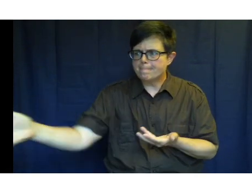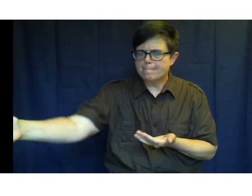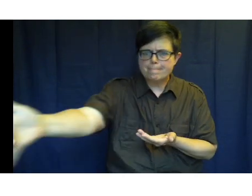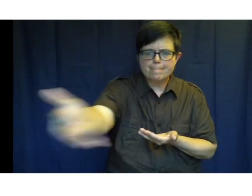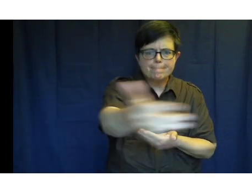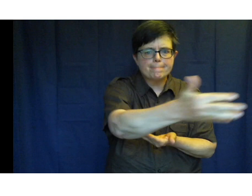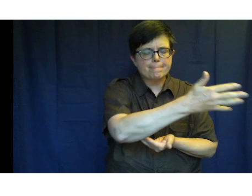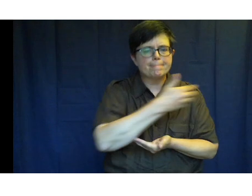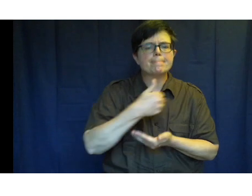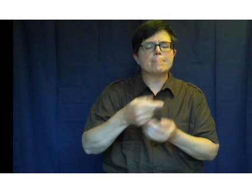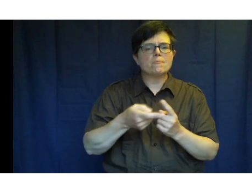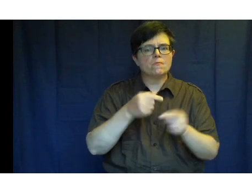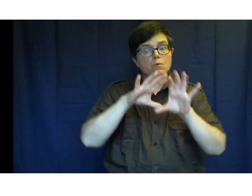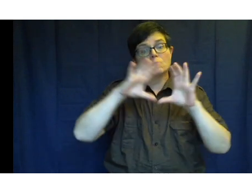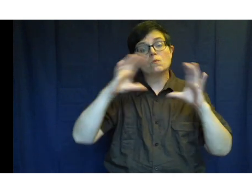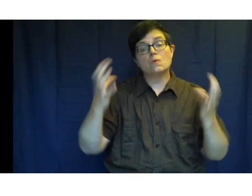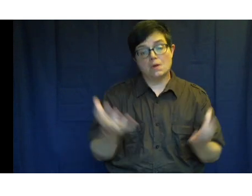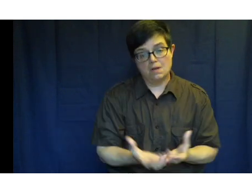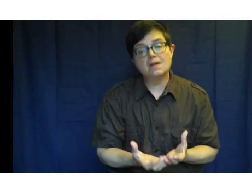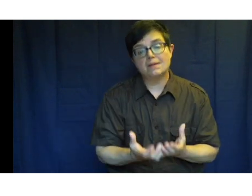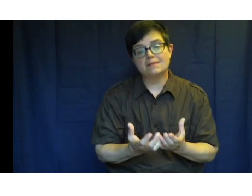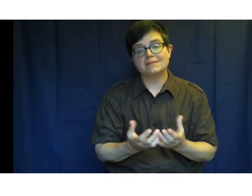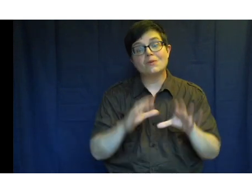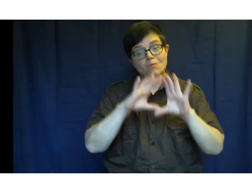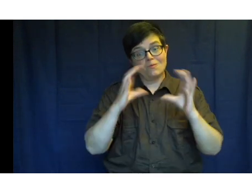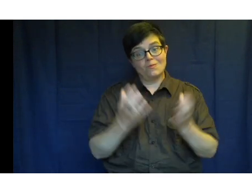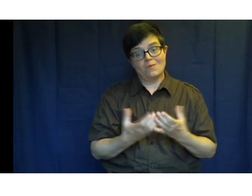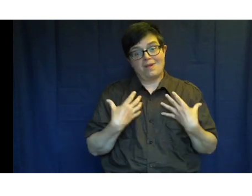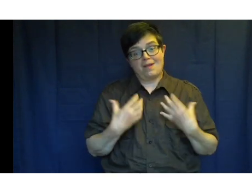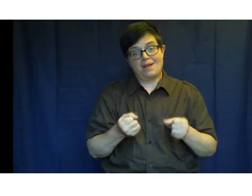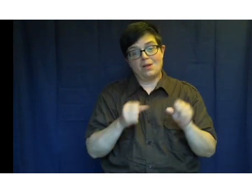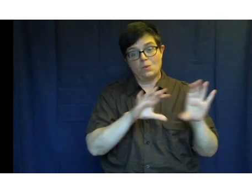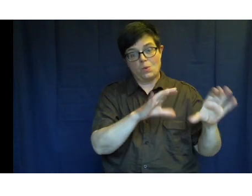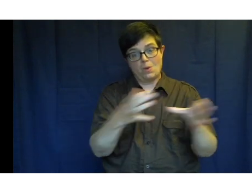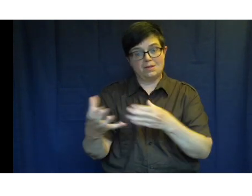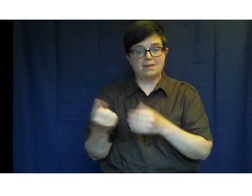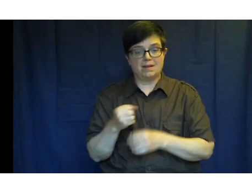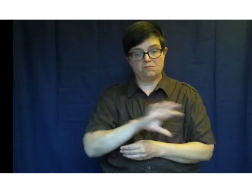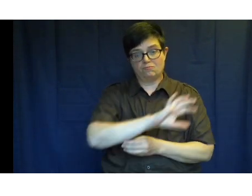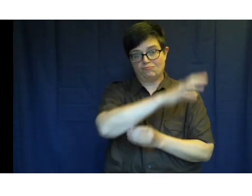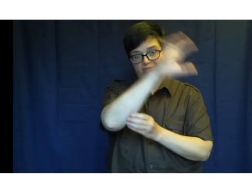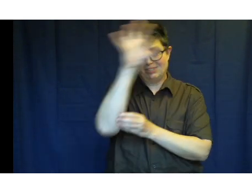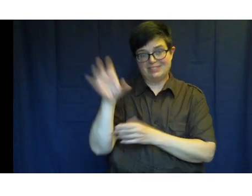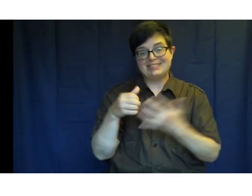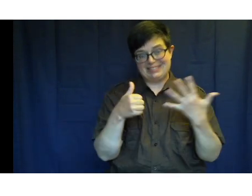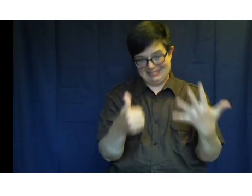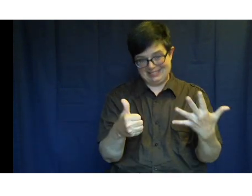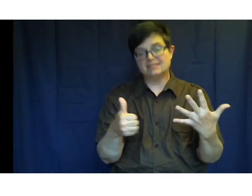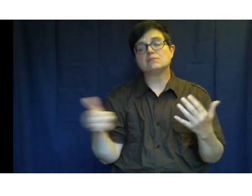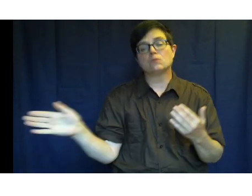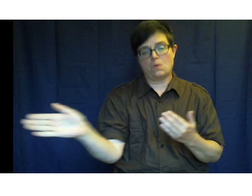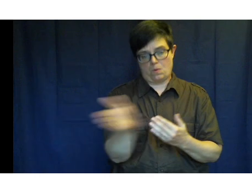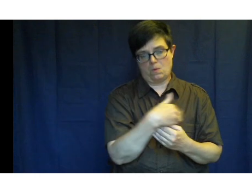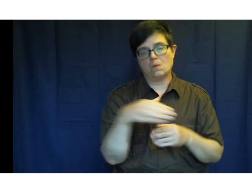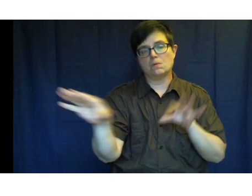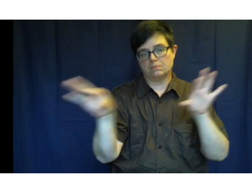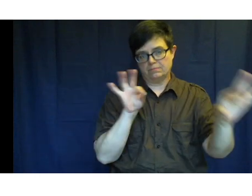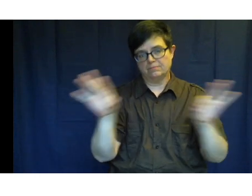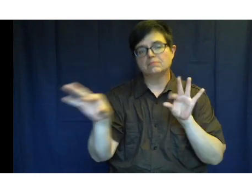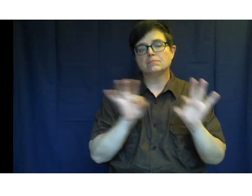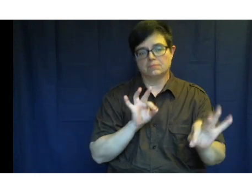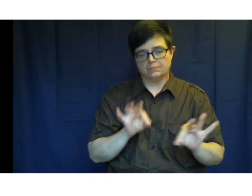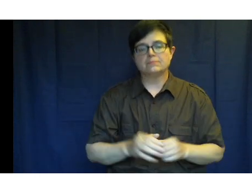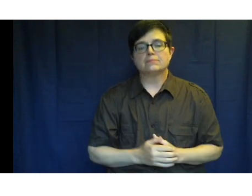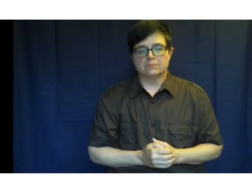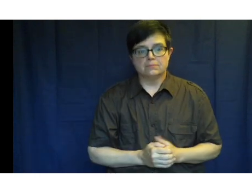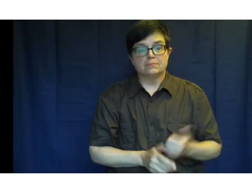utilizing represents all 6 regions of the World Health Organization. Second, we need to make sure